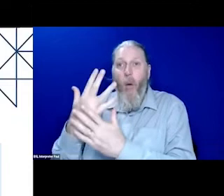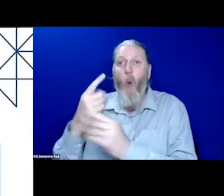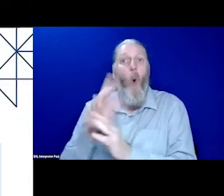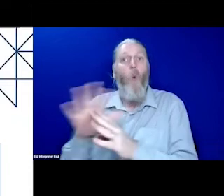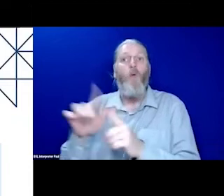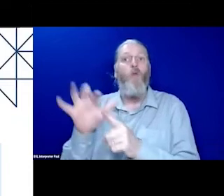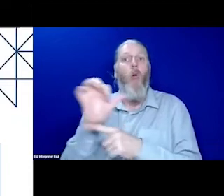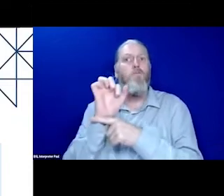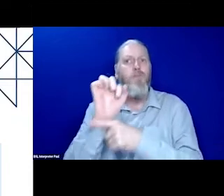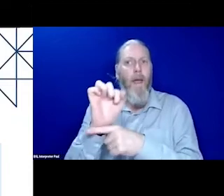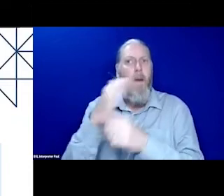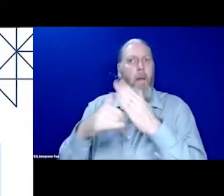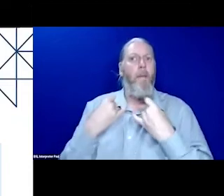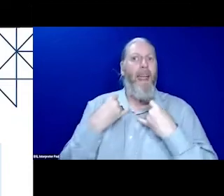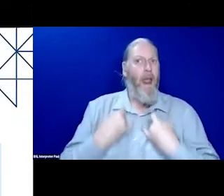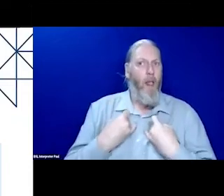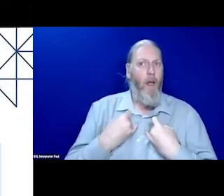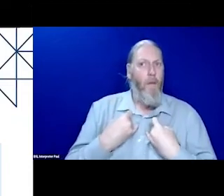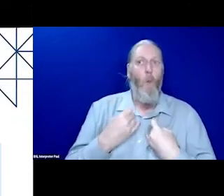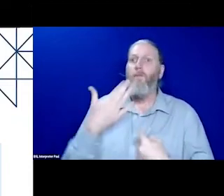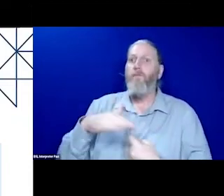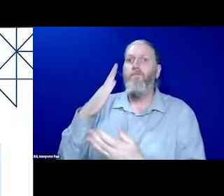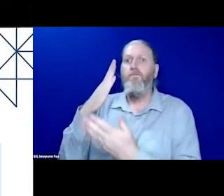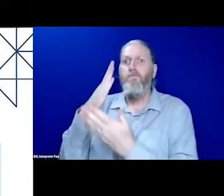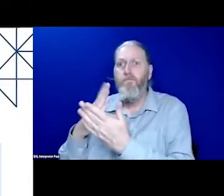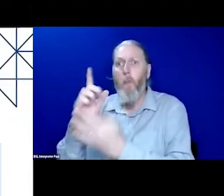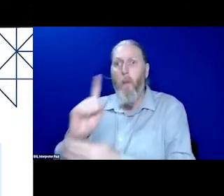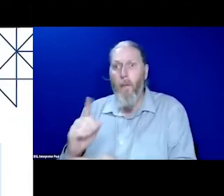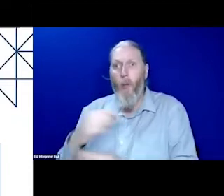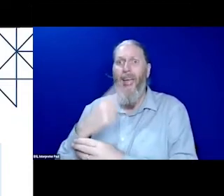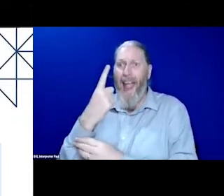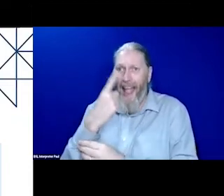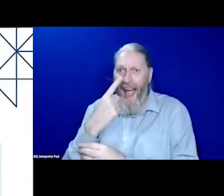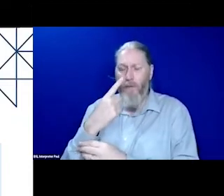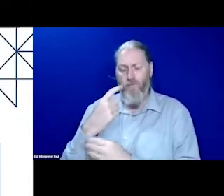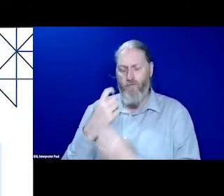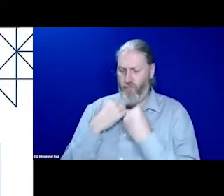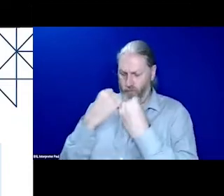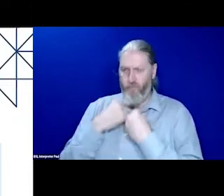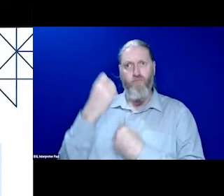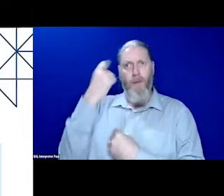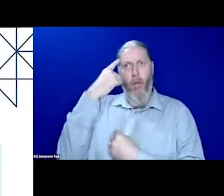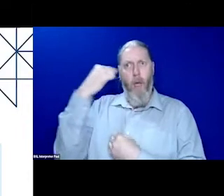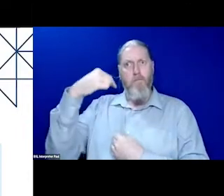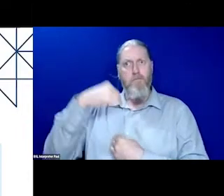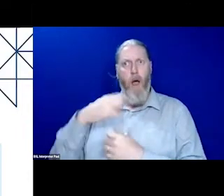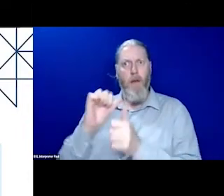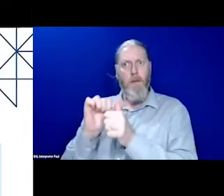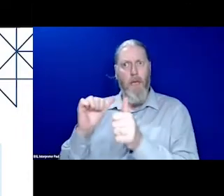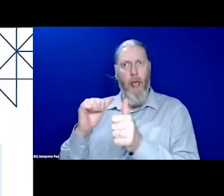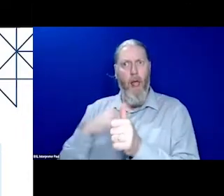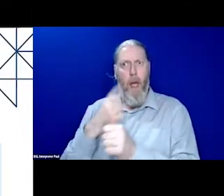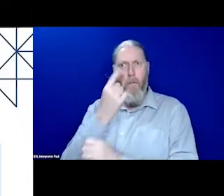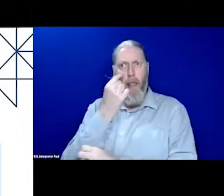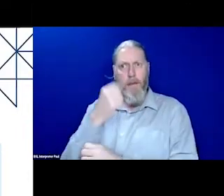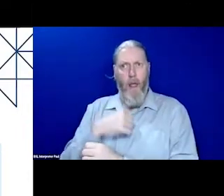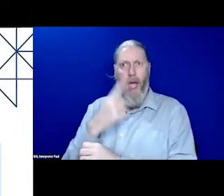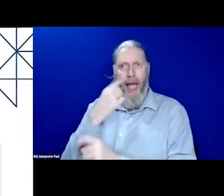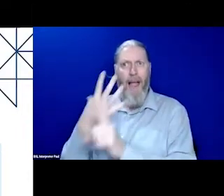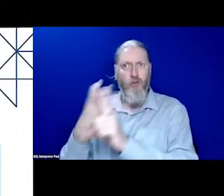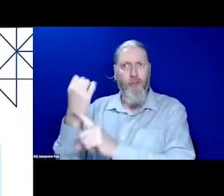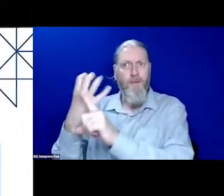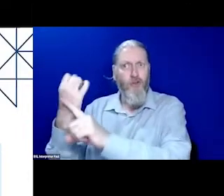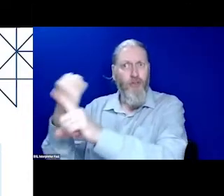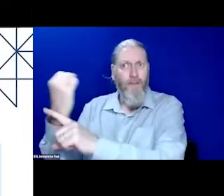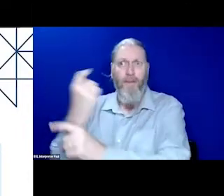society where individuals can realize their own abilities and cope with the normal stresses of life. But I would argue that living through